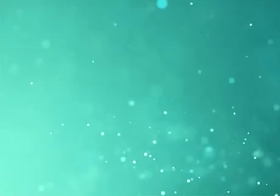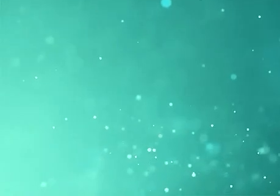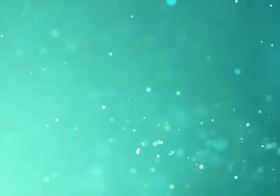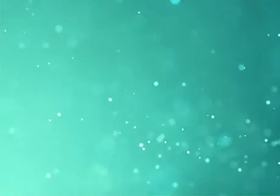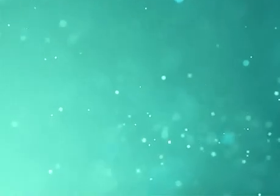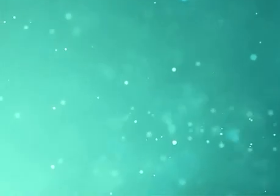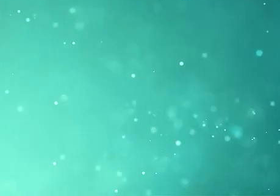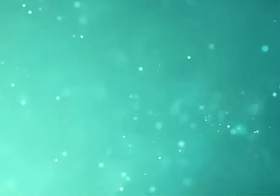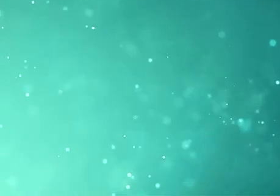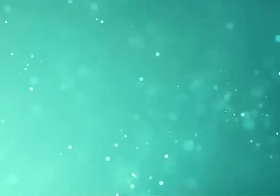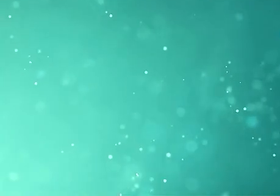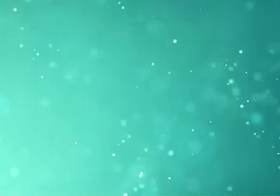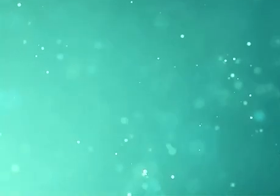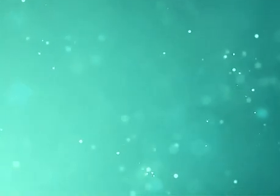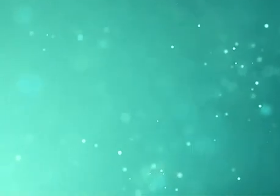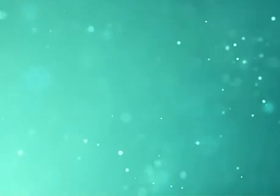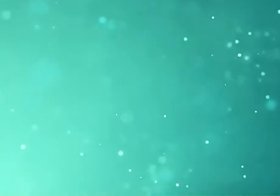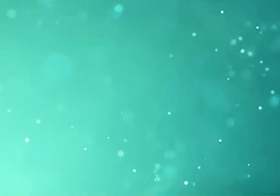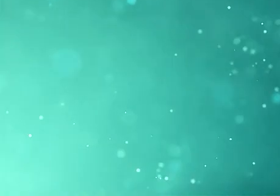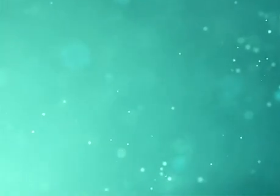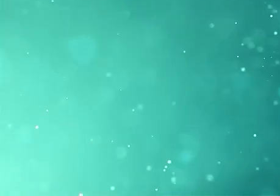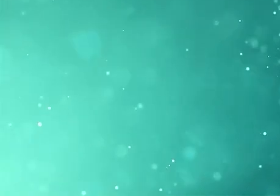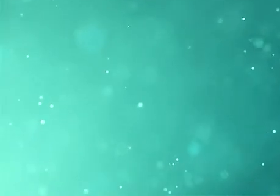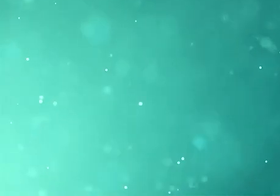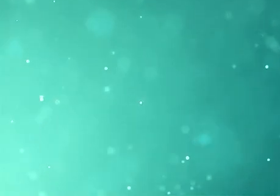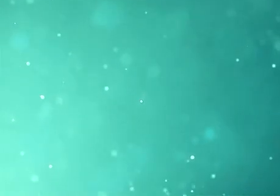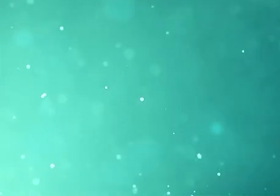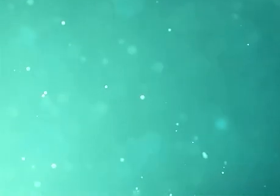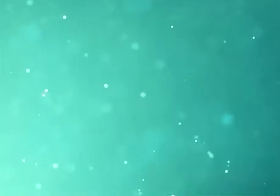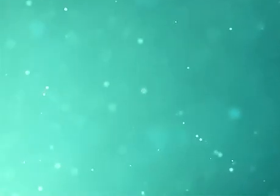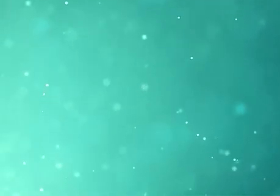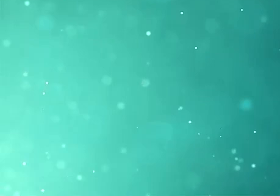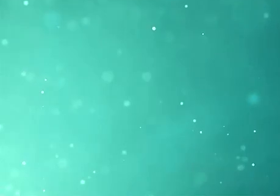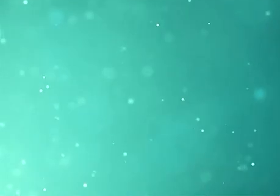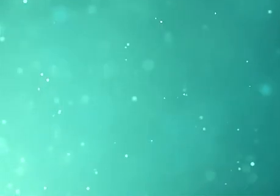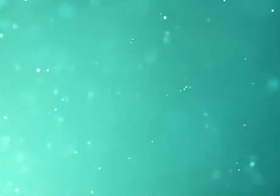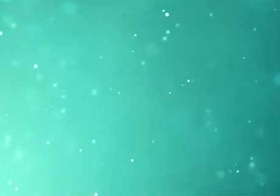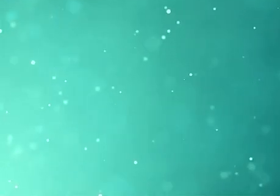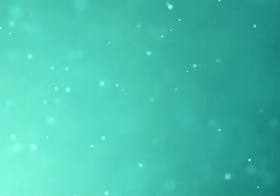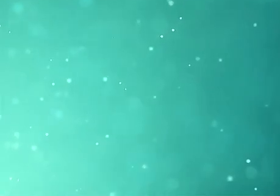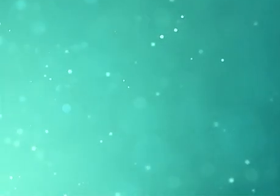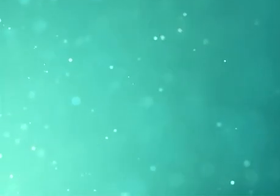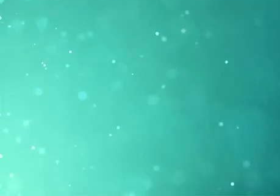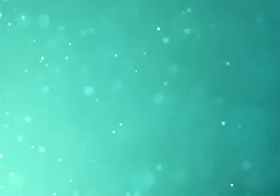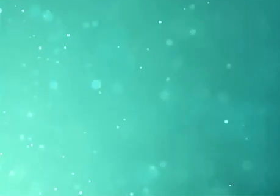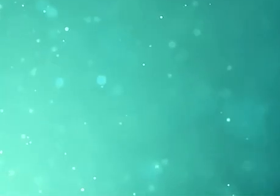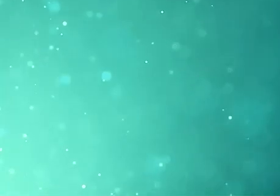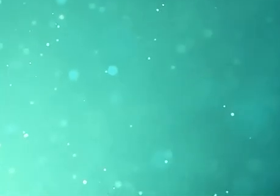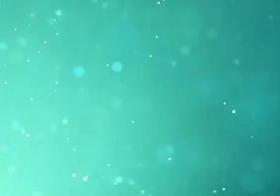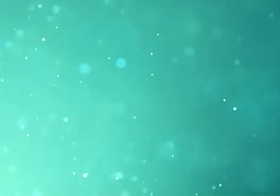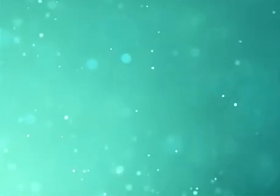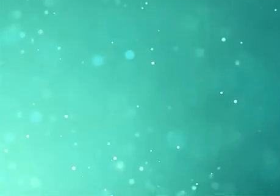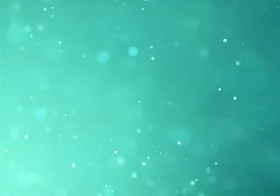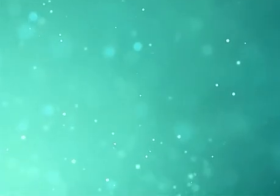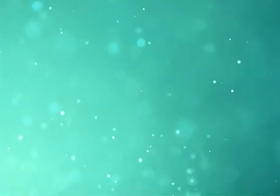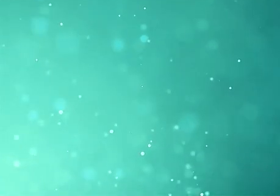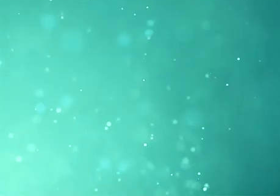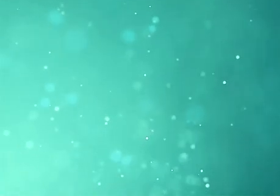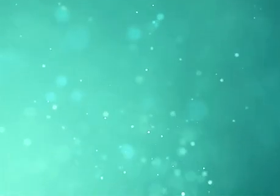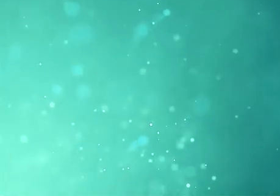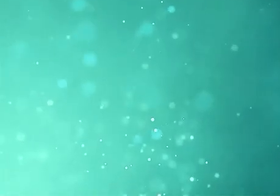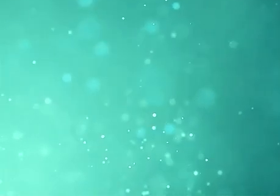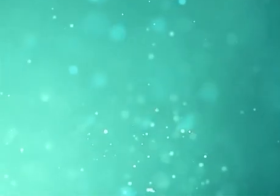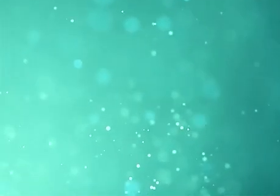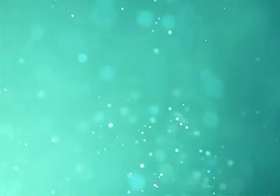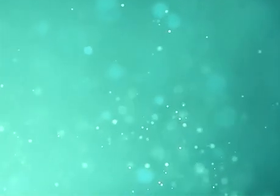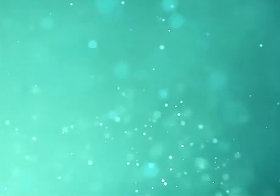Habituate your heart to mercy for the subjects and to affection and kindness for them. Do not